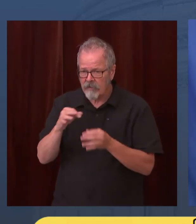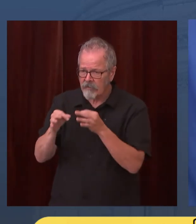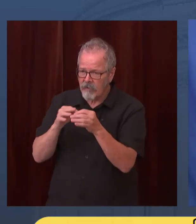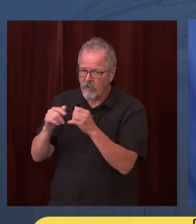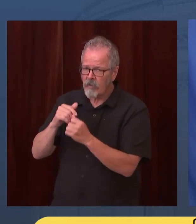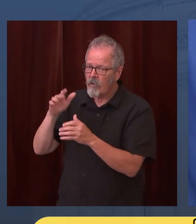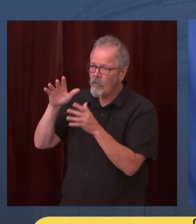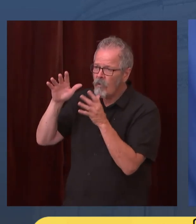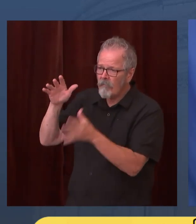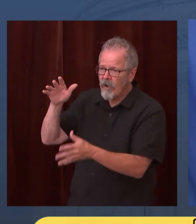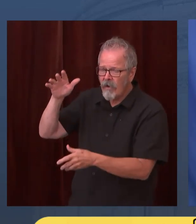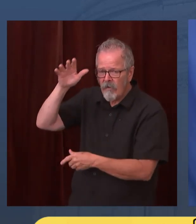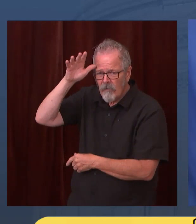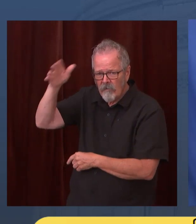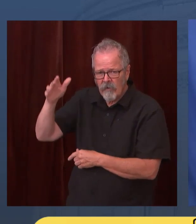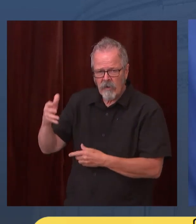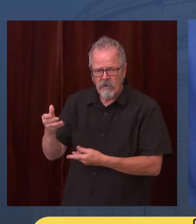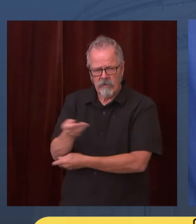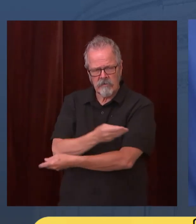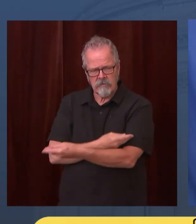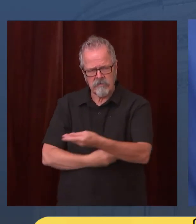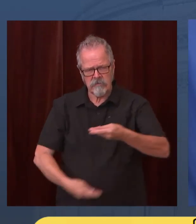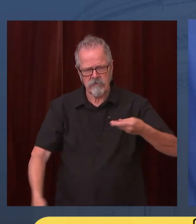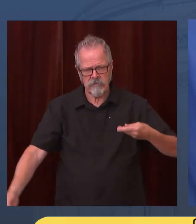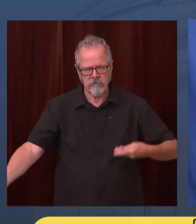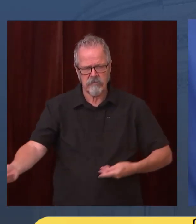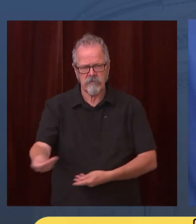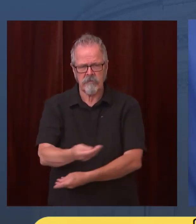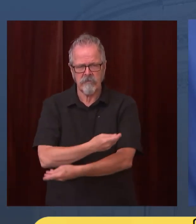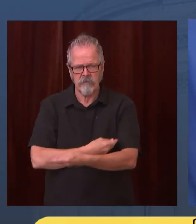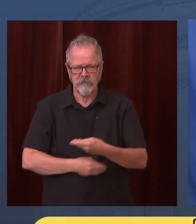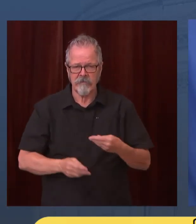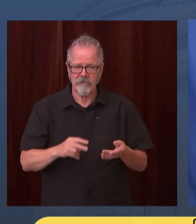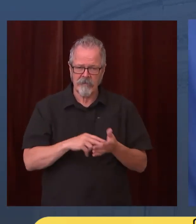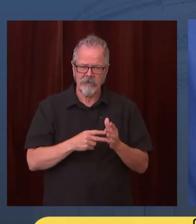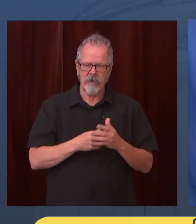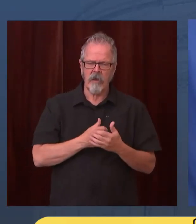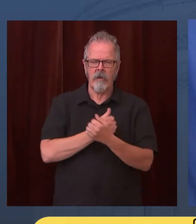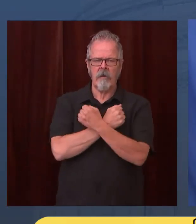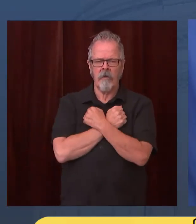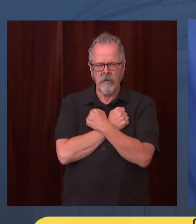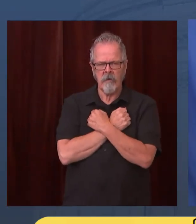each other and a little bit of inspiration to